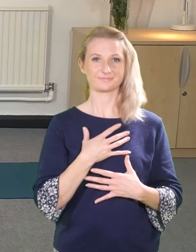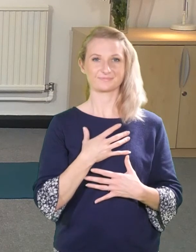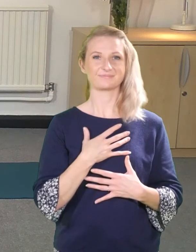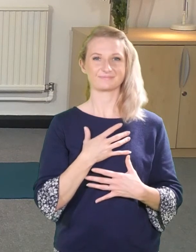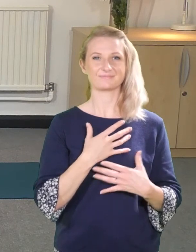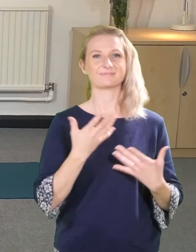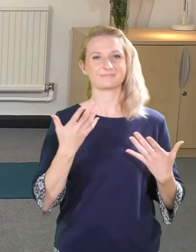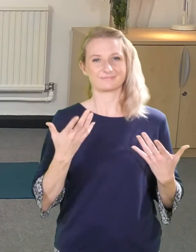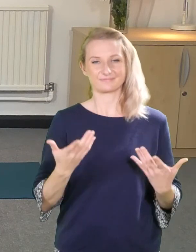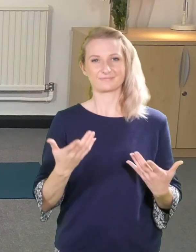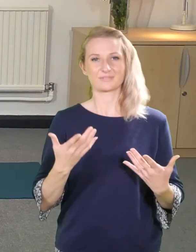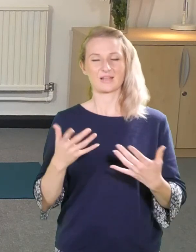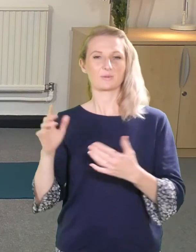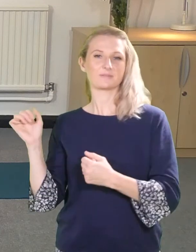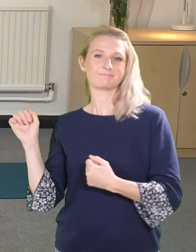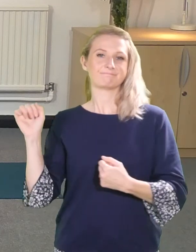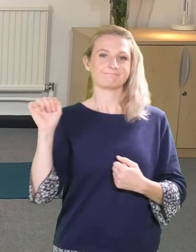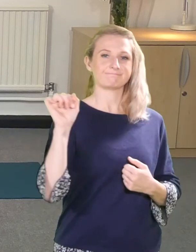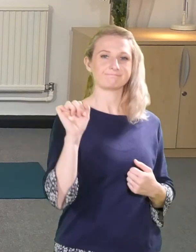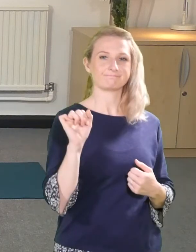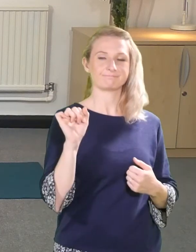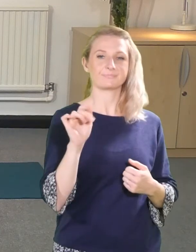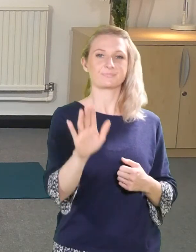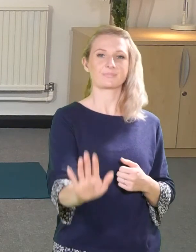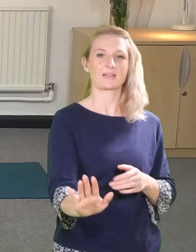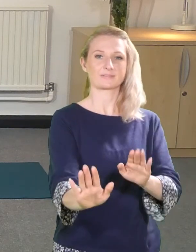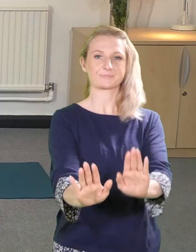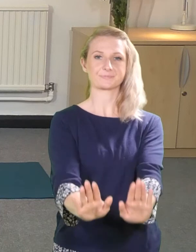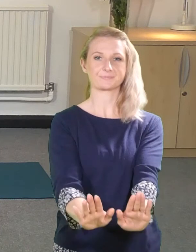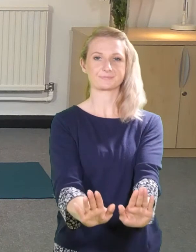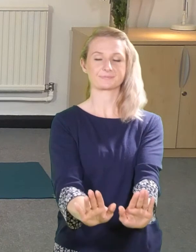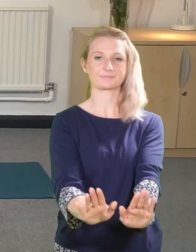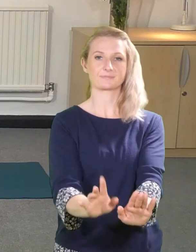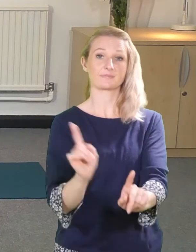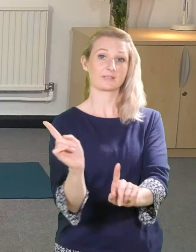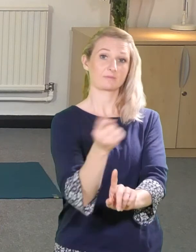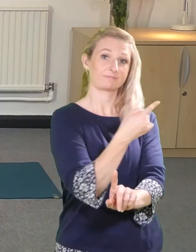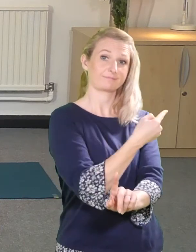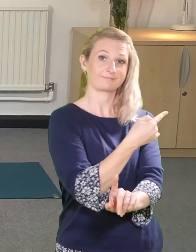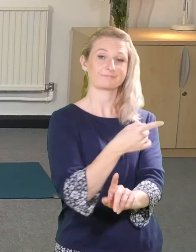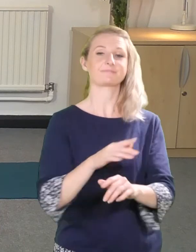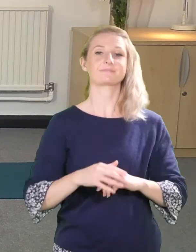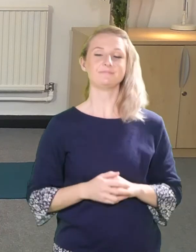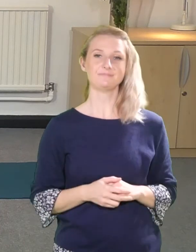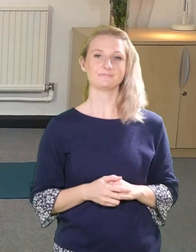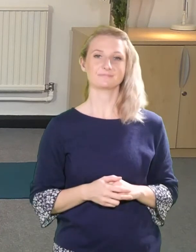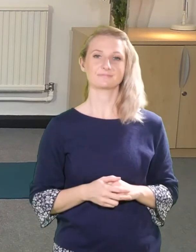And then releasing back to the front and taking the leg down. And we'll go the other way. So the left leg